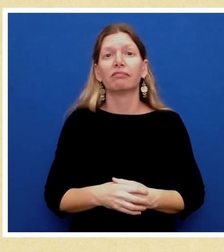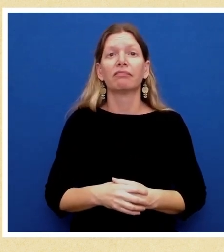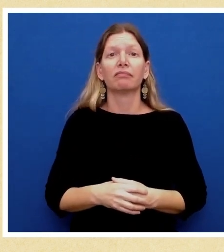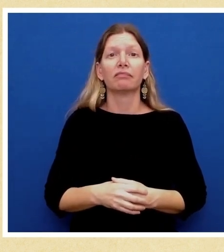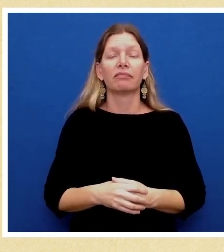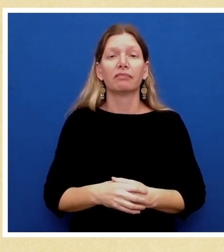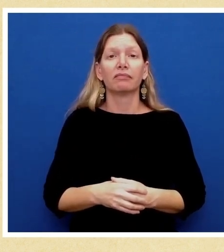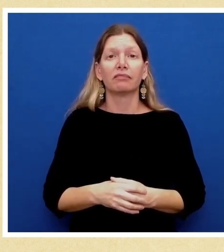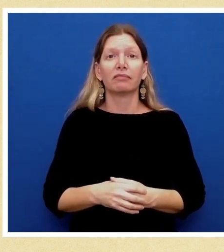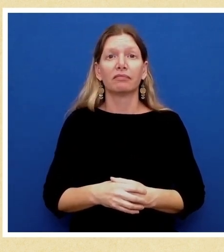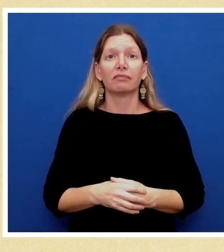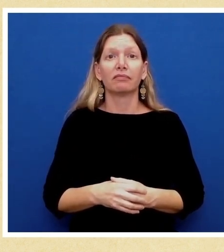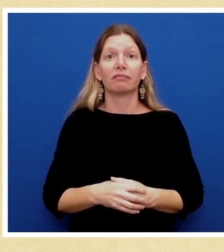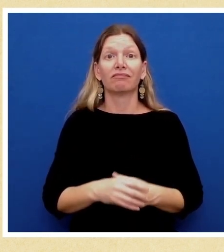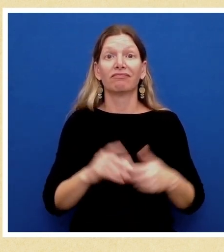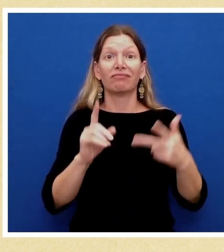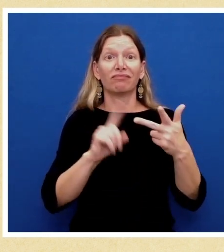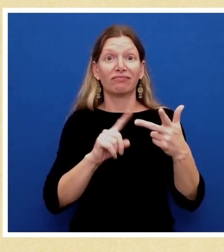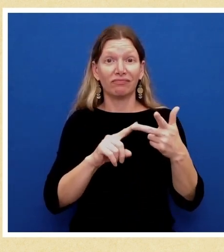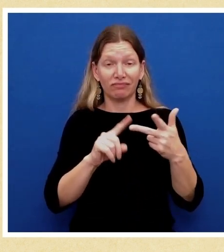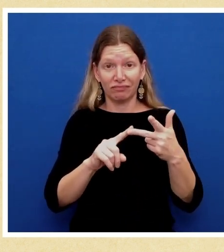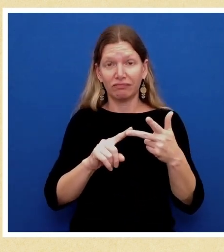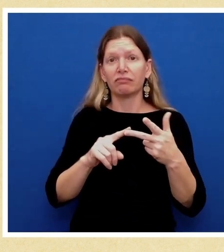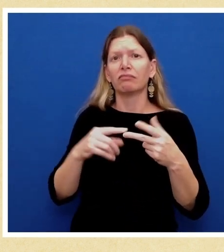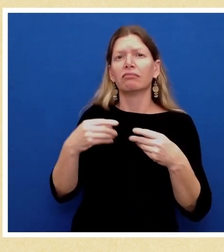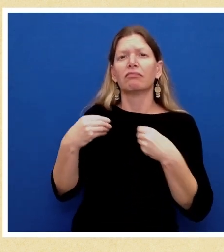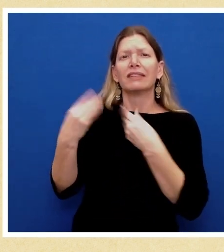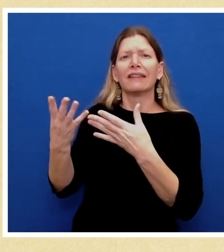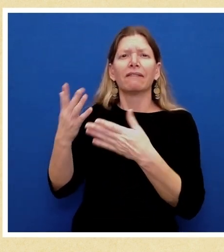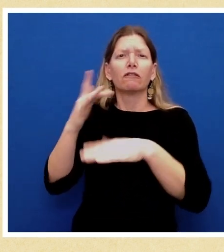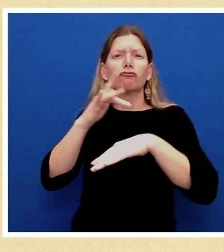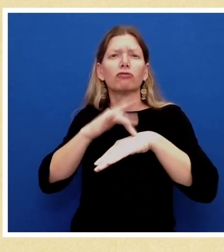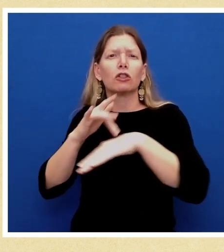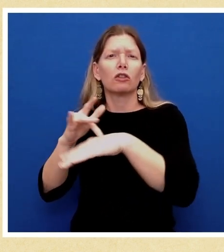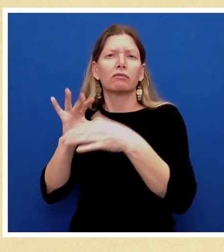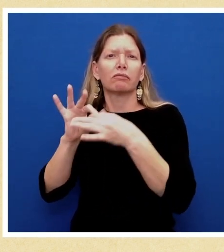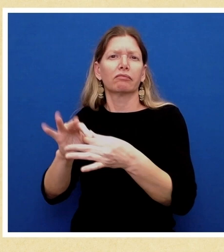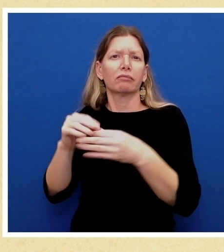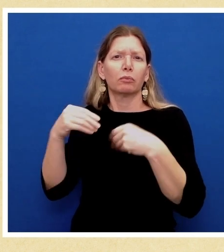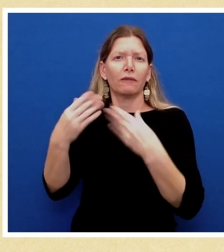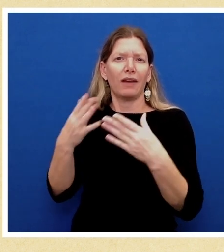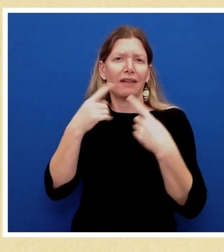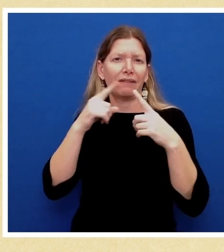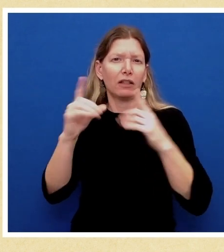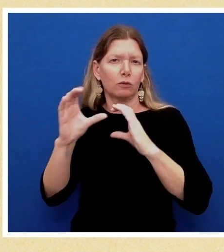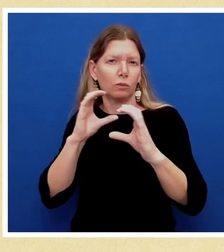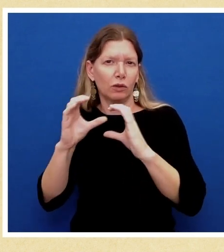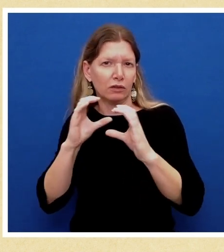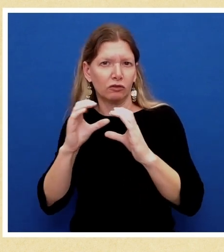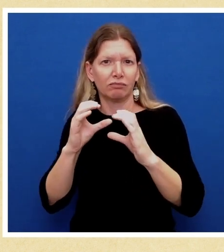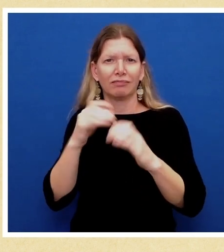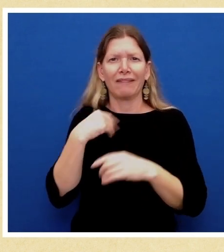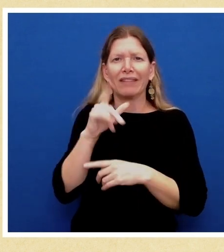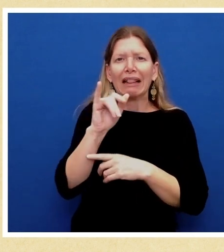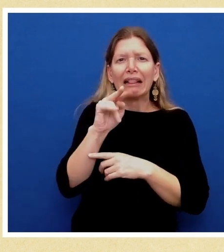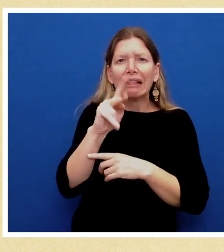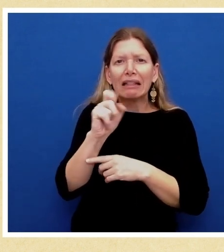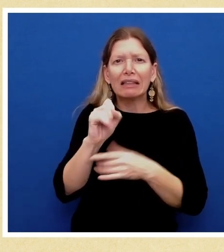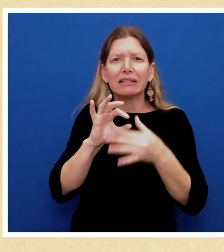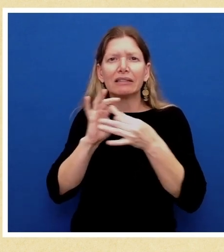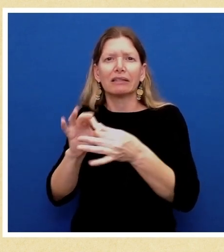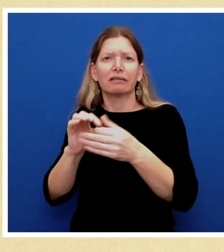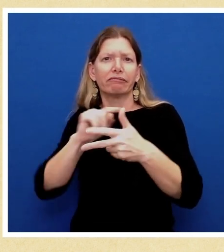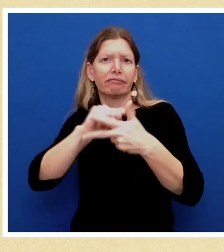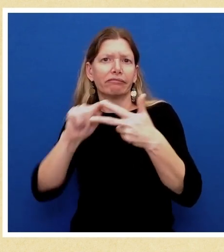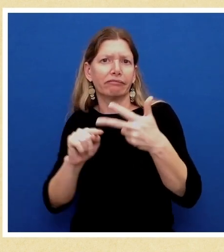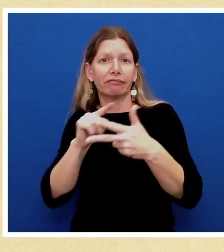interpreting, or VRI. 3. Provide helpful resources for providing effective communication.